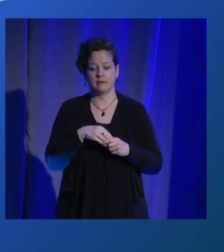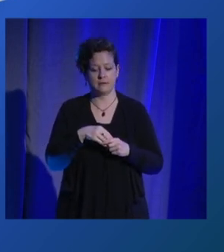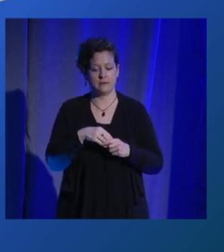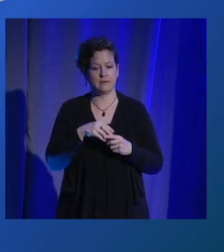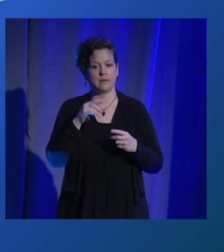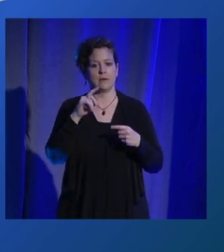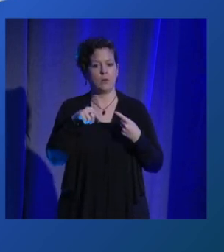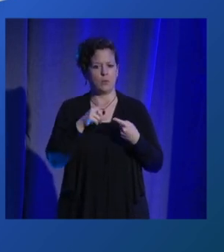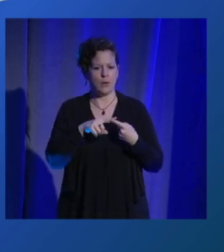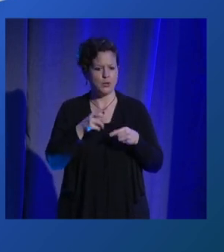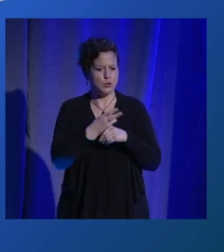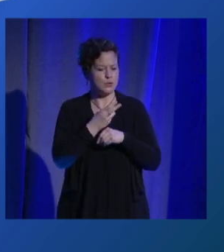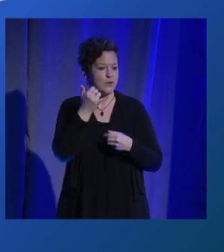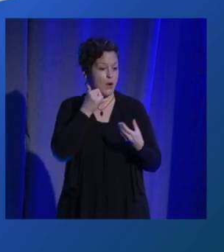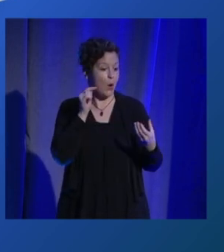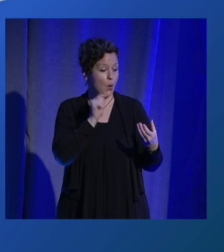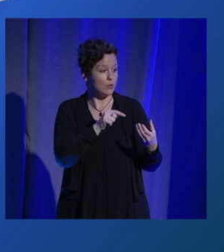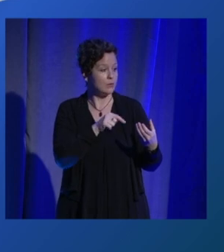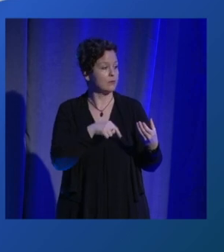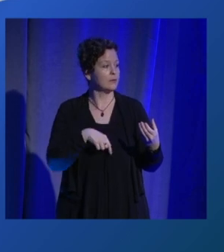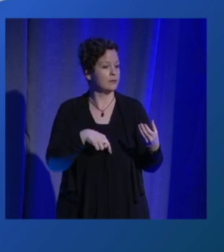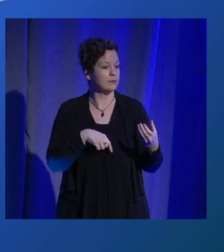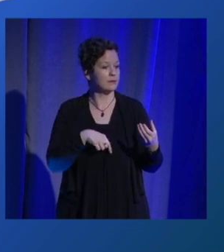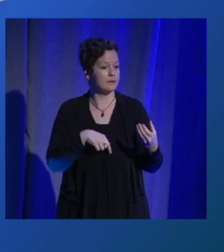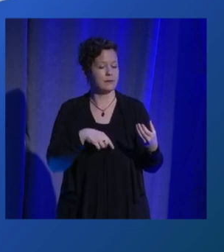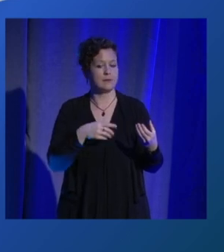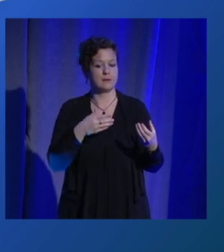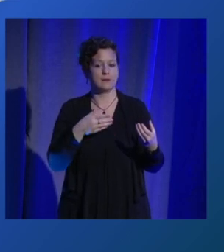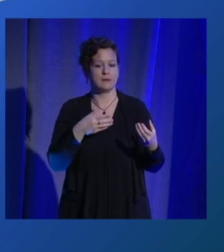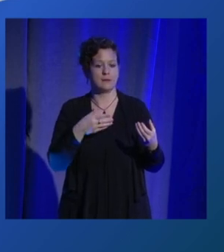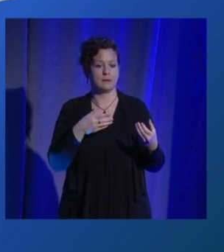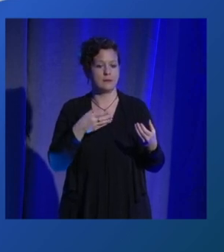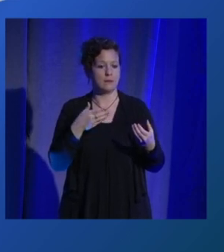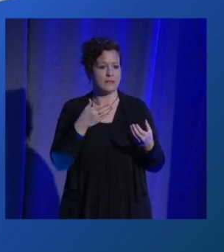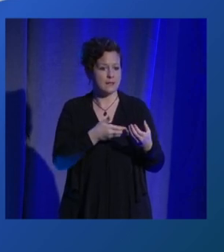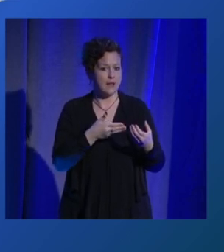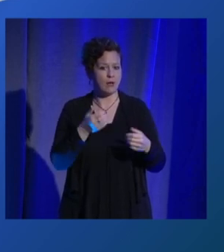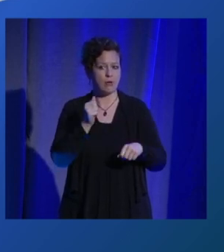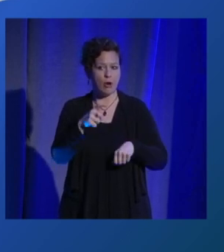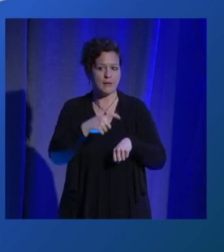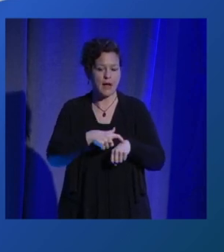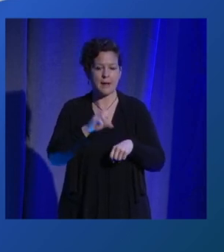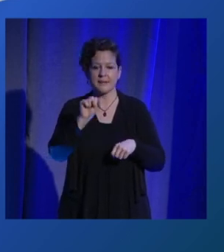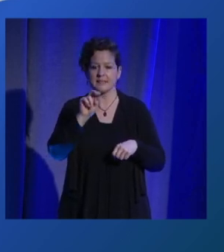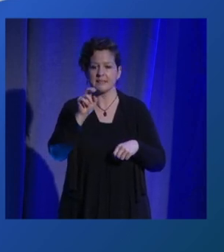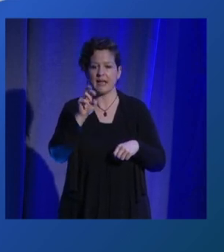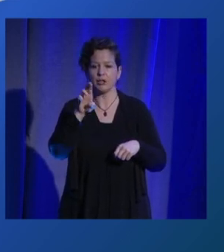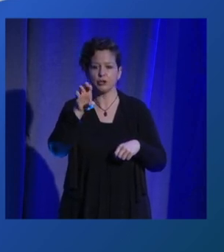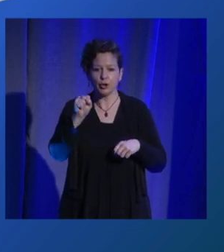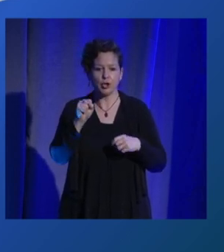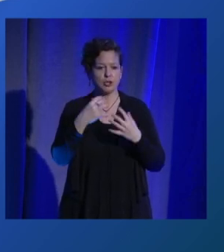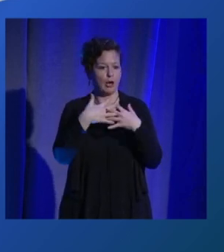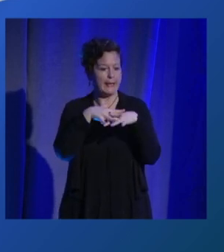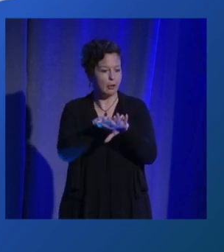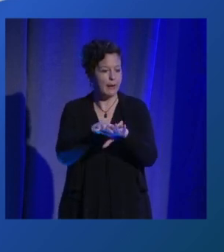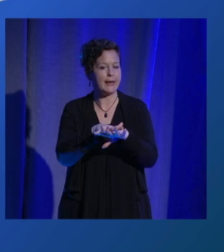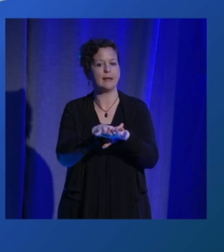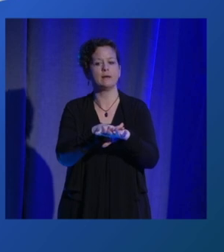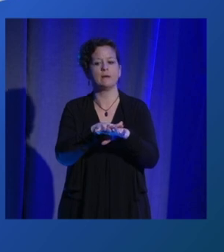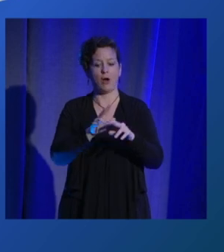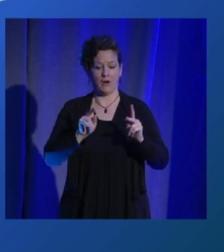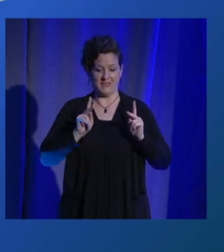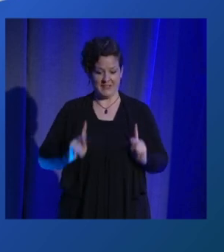phone and press this and then when it's here all the time where all the sensors are integrated between our